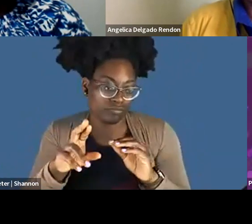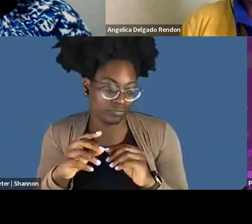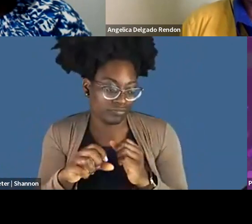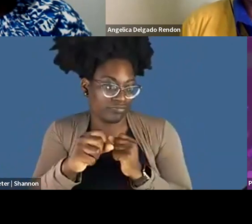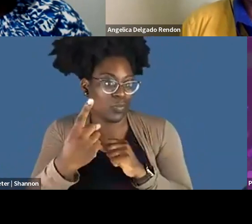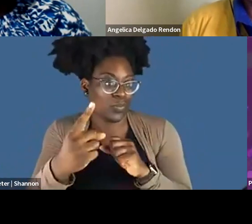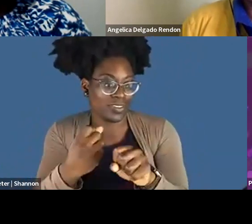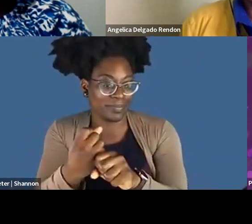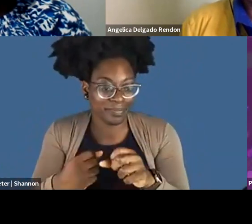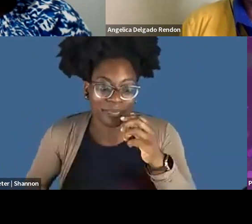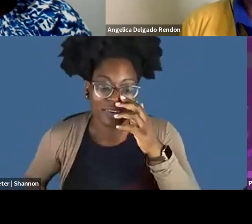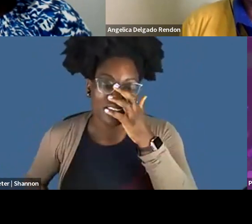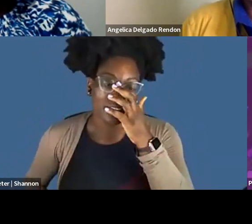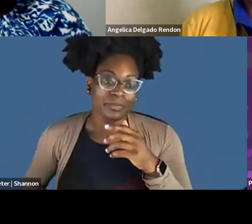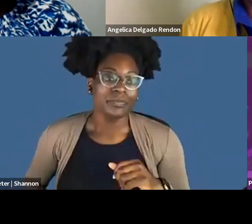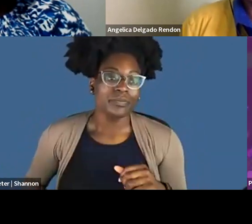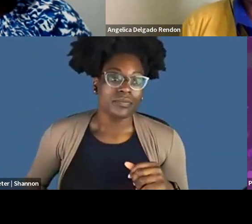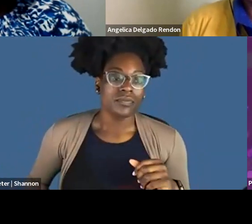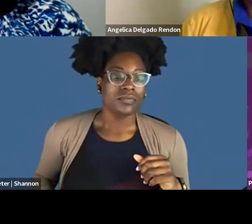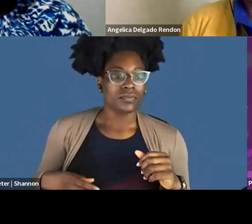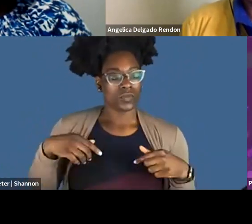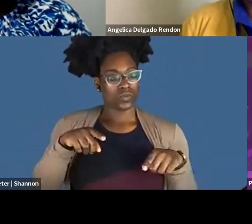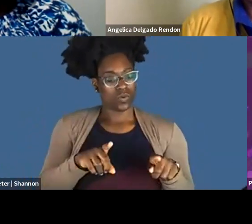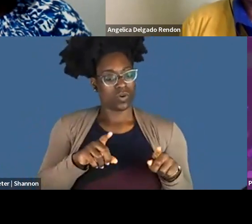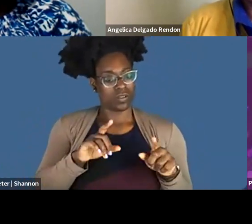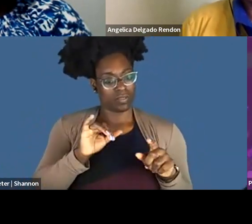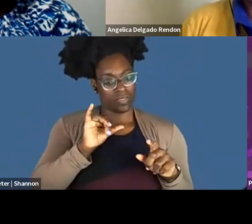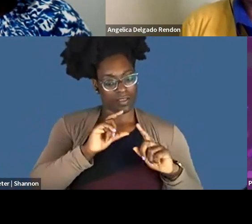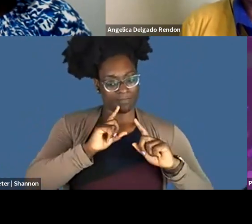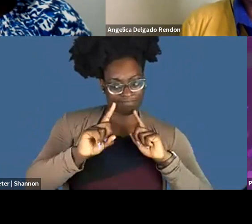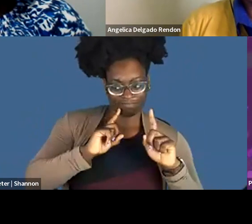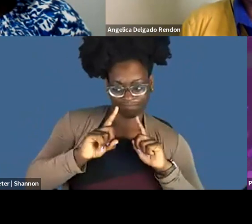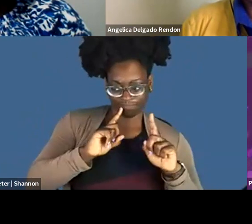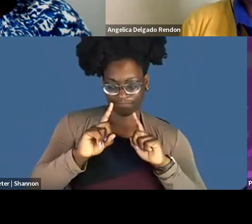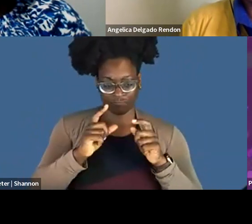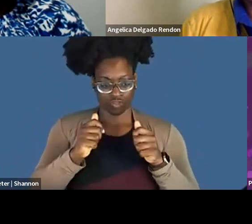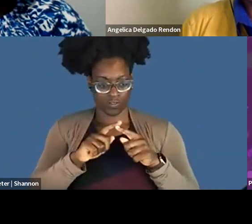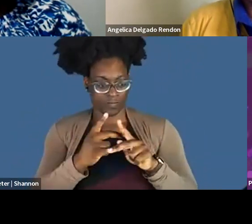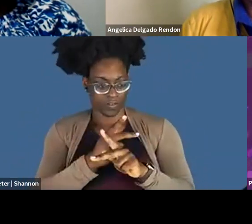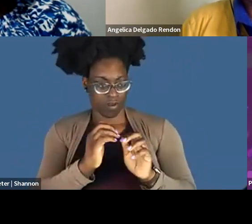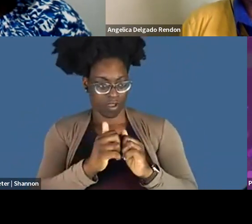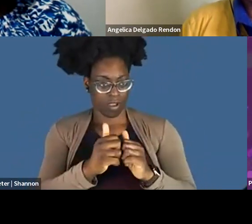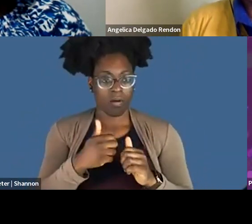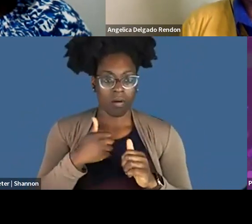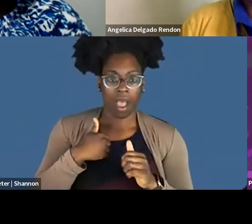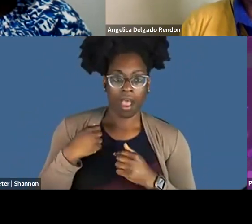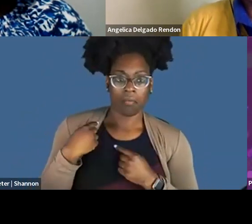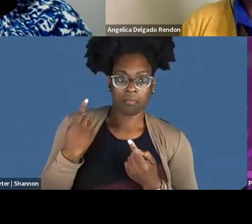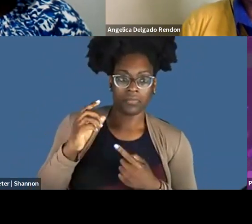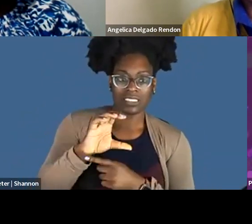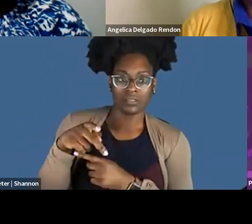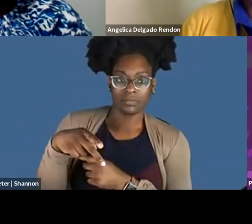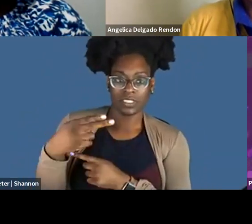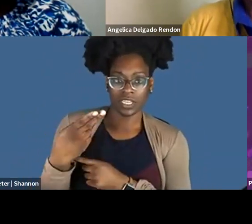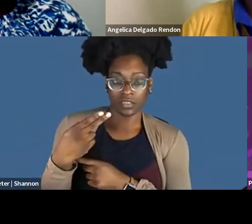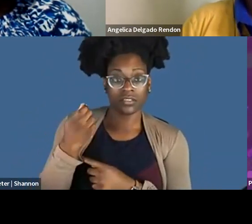in those conversations, I feel like in my 10 years of being at CCPH, we've shifted just from like $20 gift